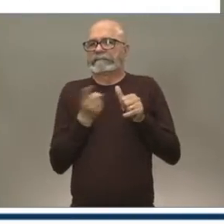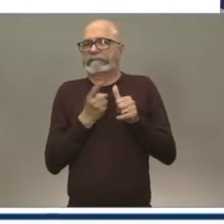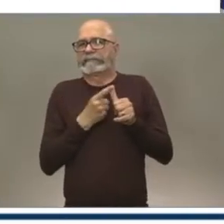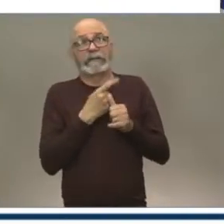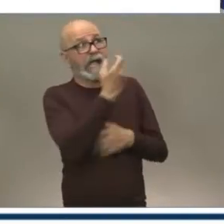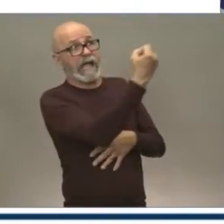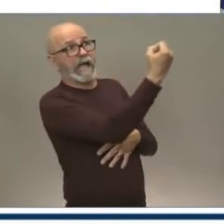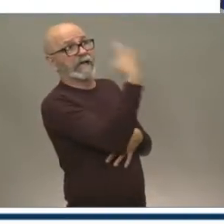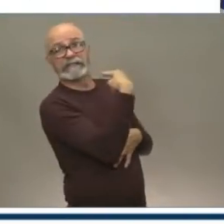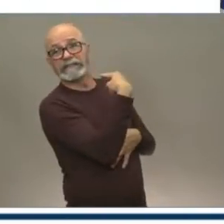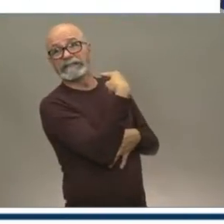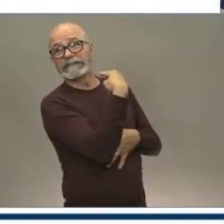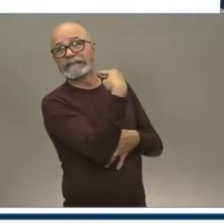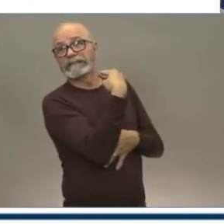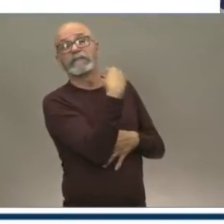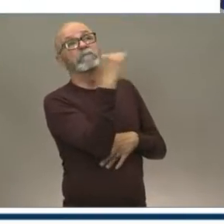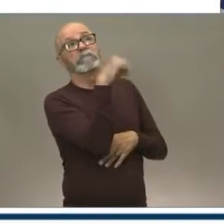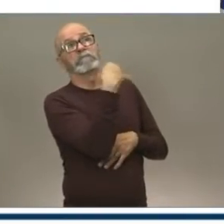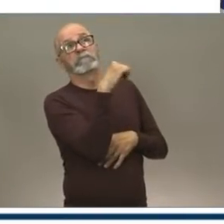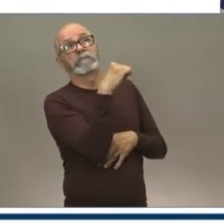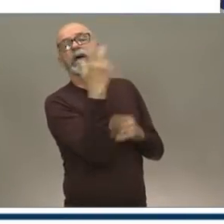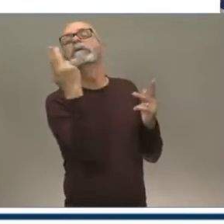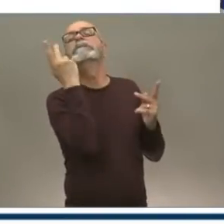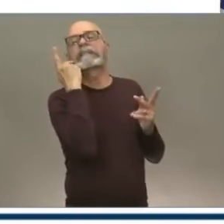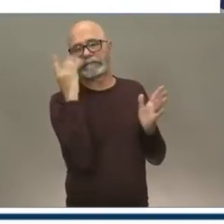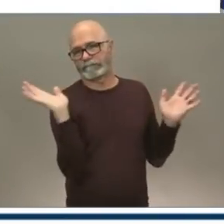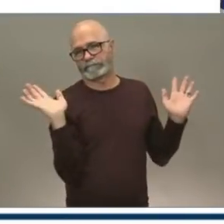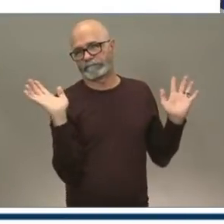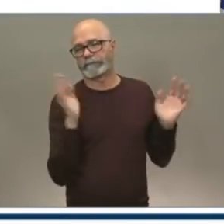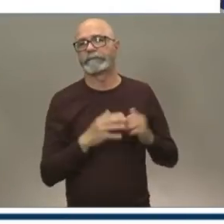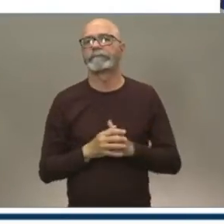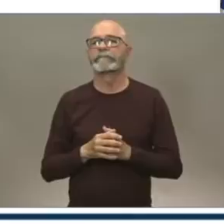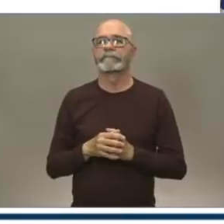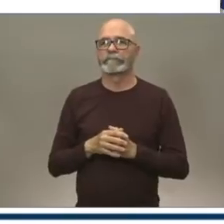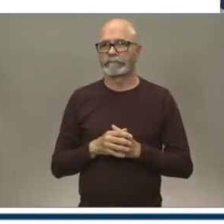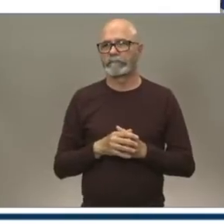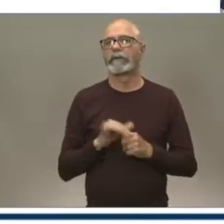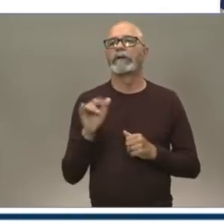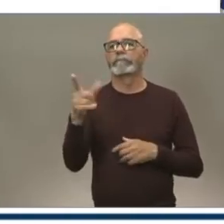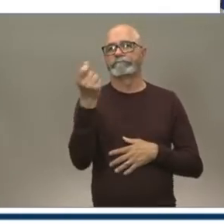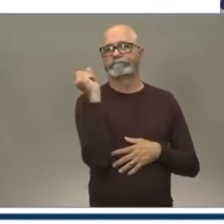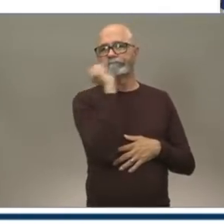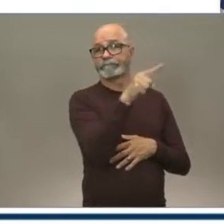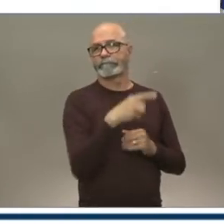Bousquet from the Halifax Examiner. Dr. Strang, most of the questions I had have already been asked, but